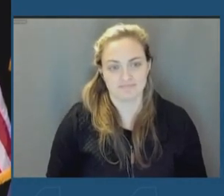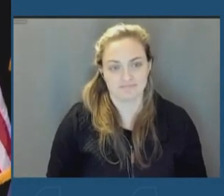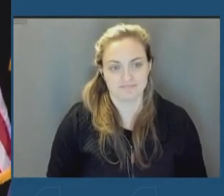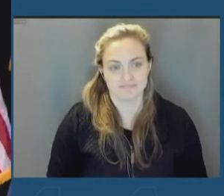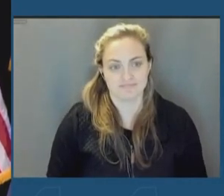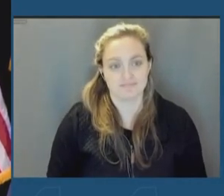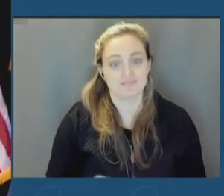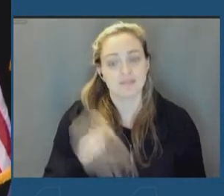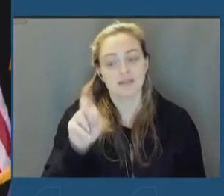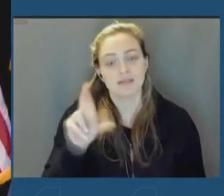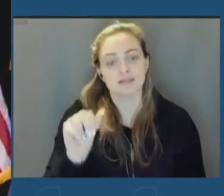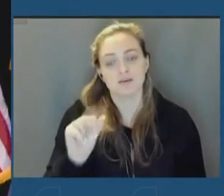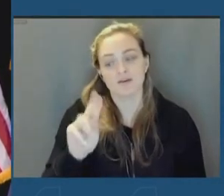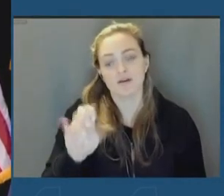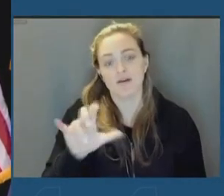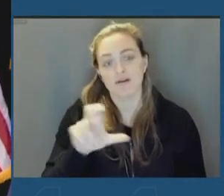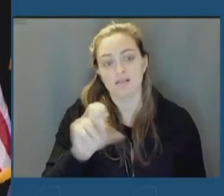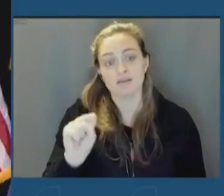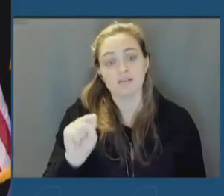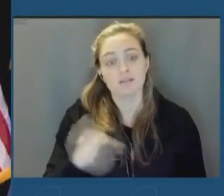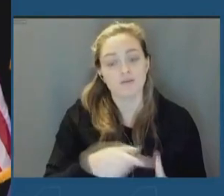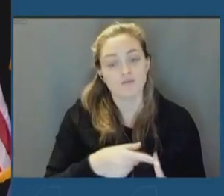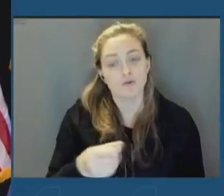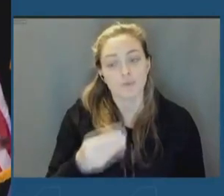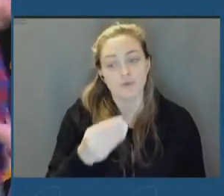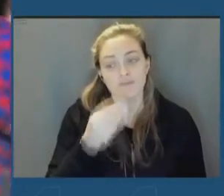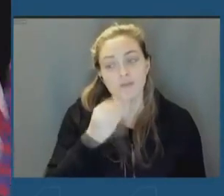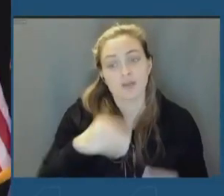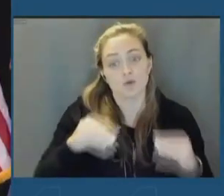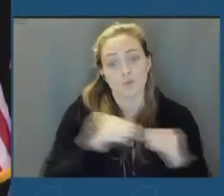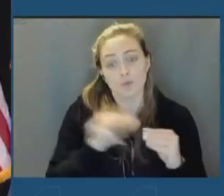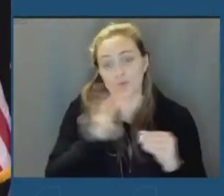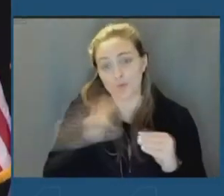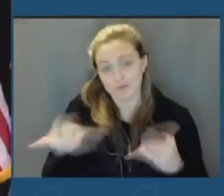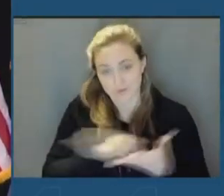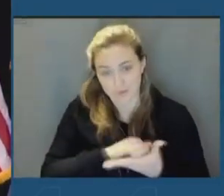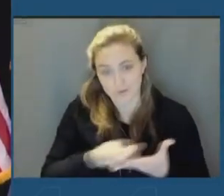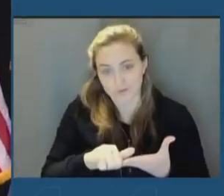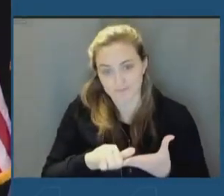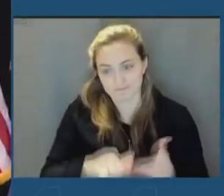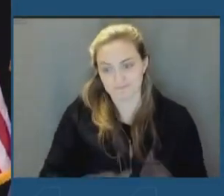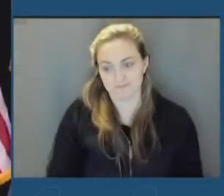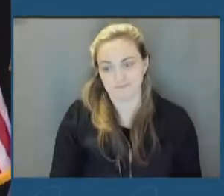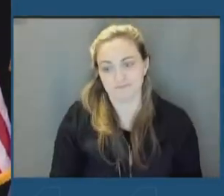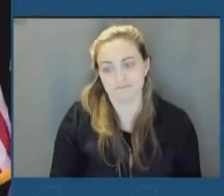Tara Ellis from Freedmore, Western New York.